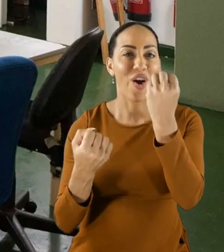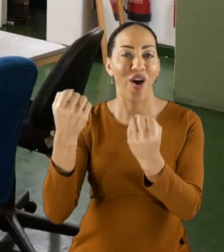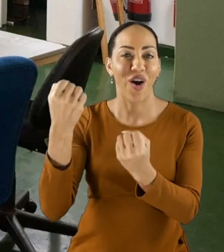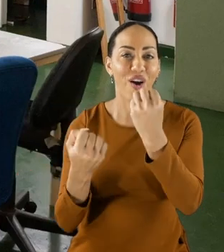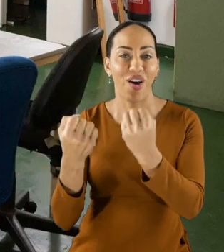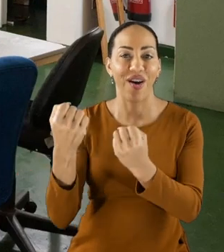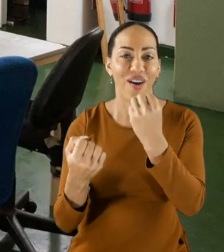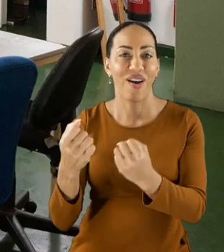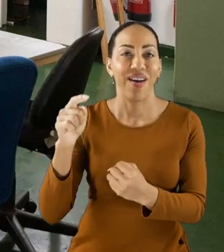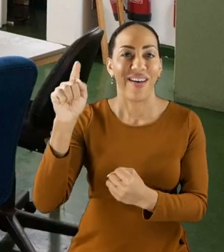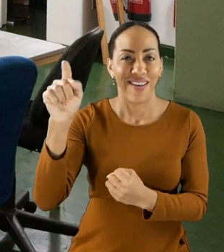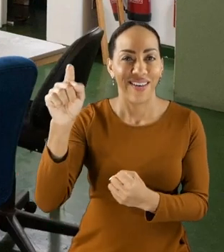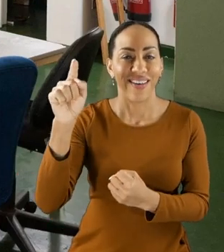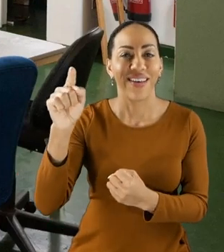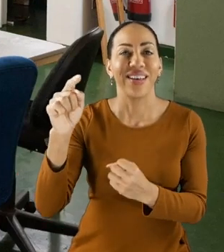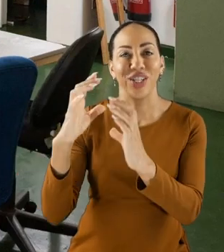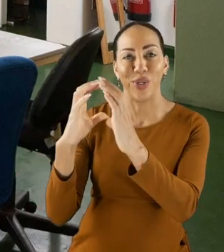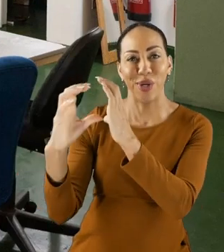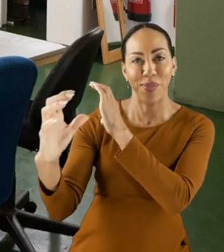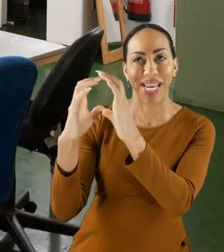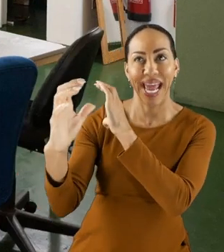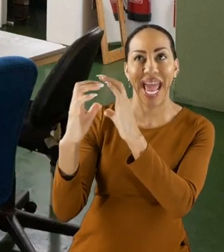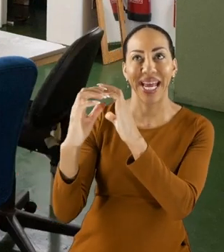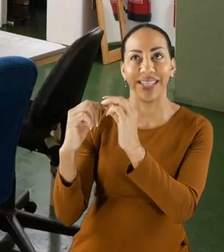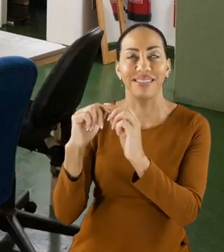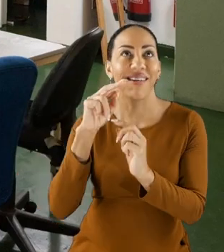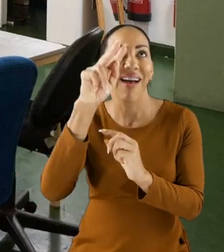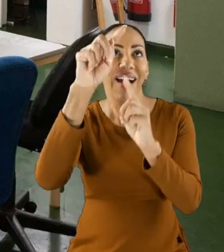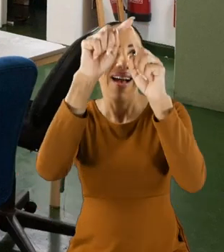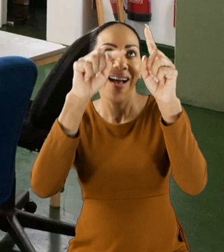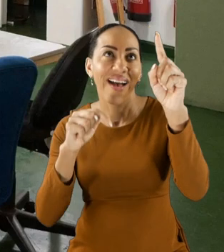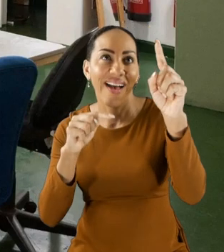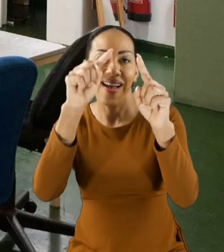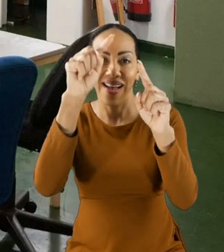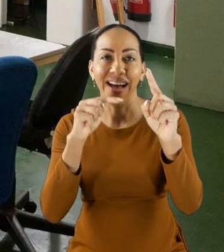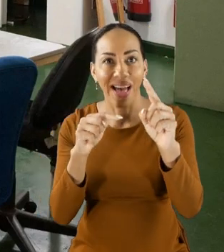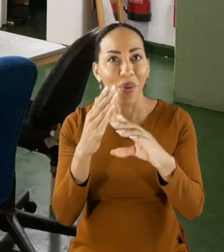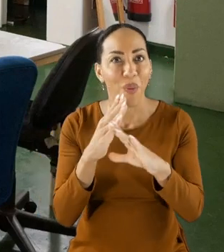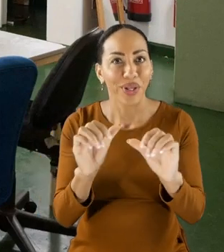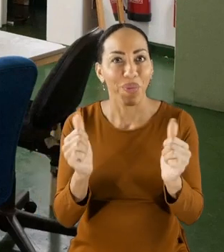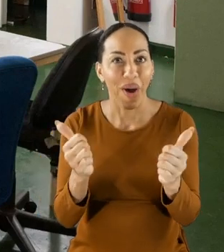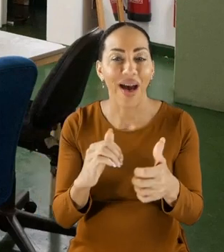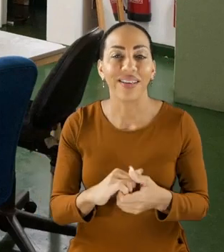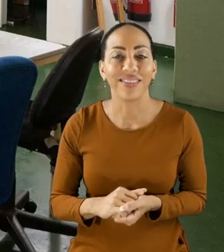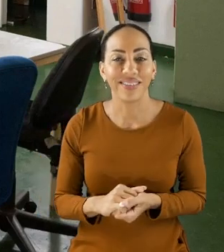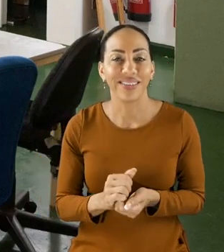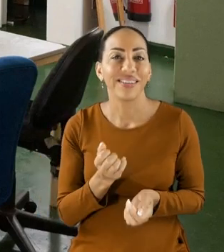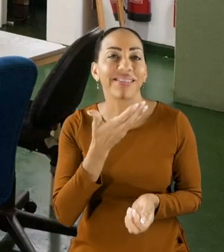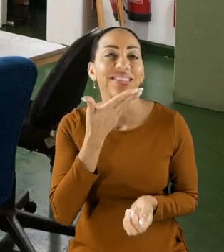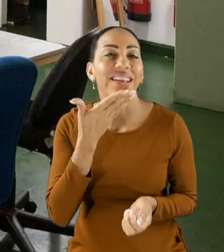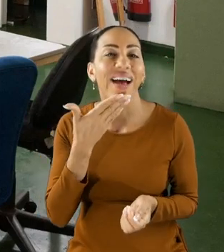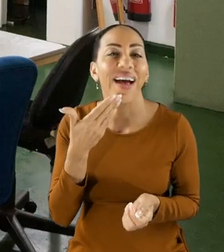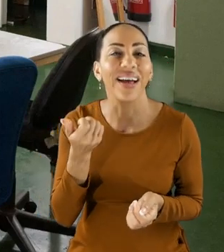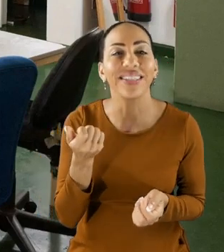mirror in this instance, the mirror of the car as the vehicle to sort of communicate through, which